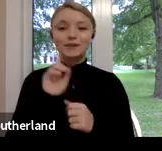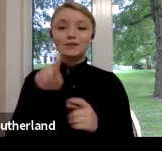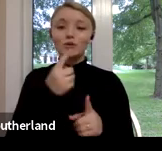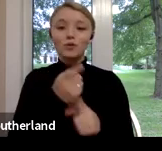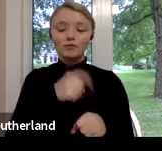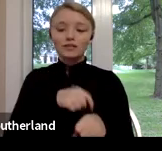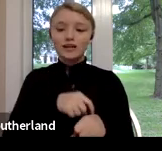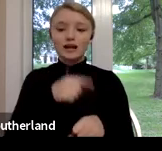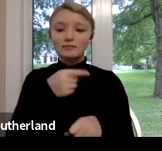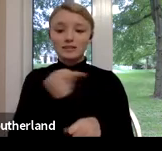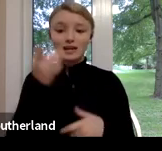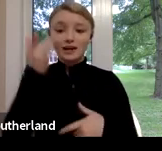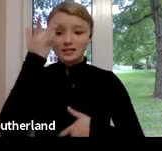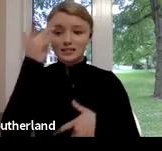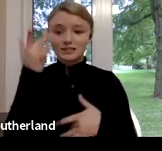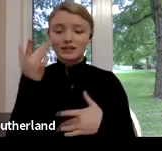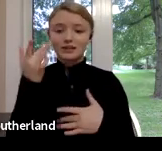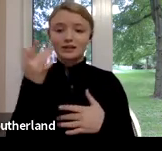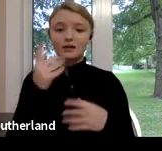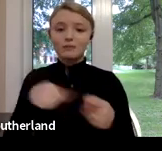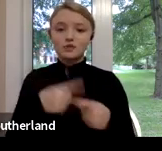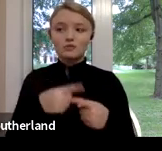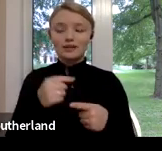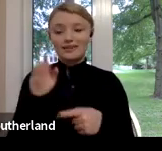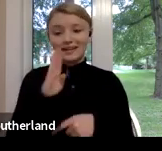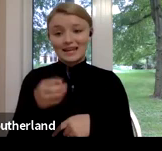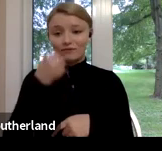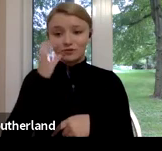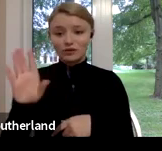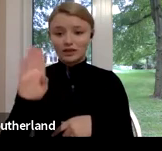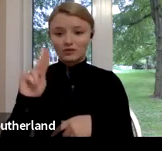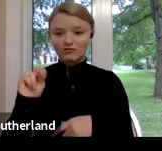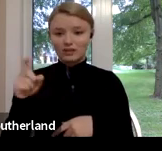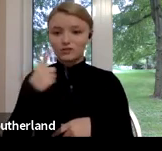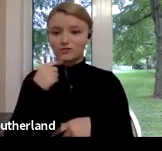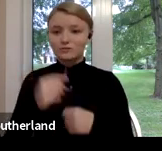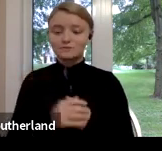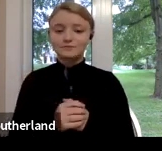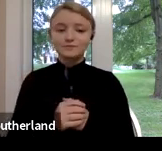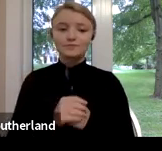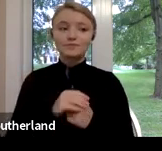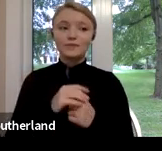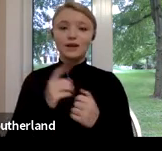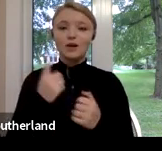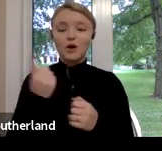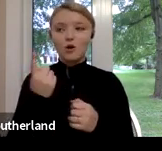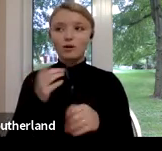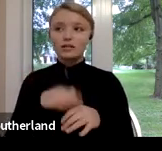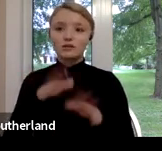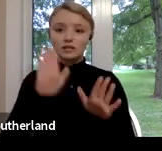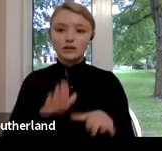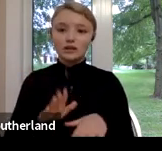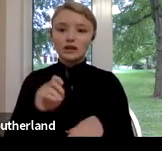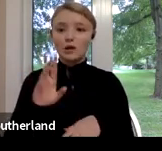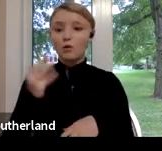sick were when they hadn't had their Ningxia? It was almost always a Sunday or a Monday when they hadn't had it.